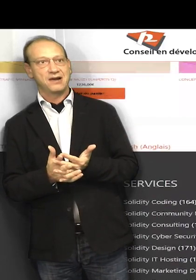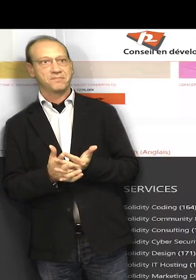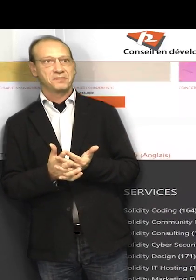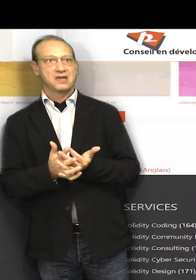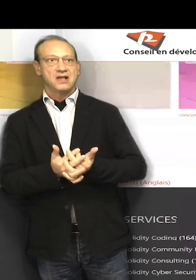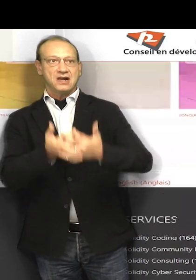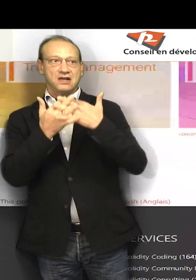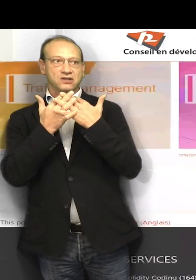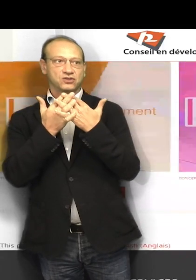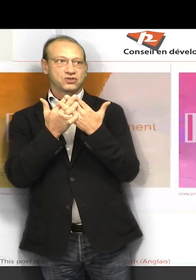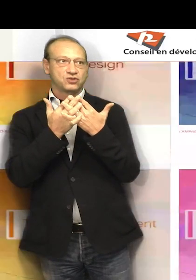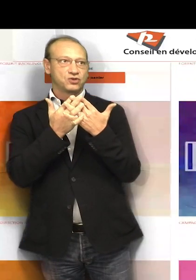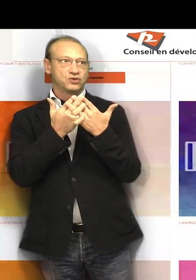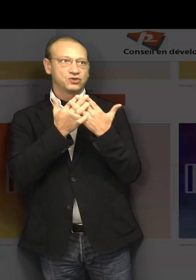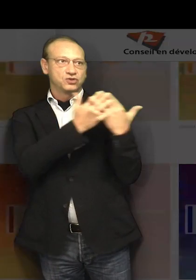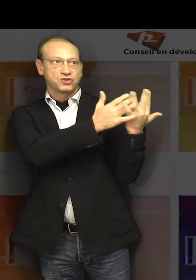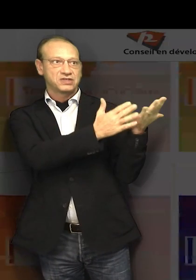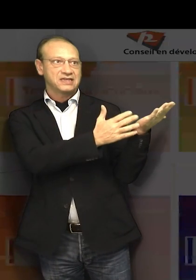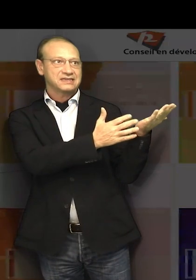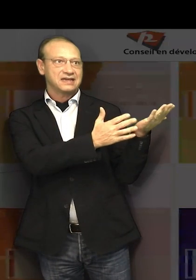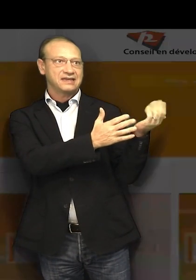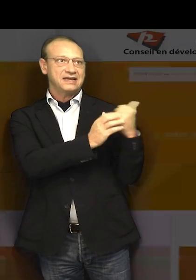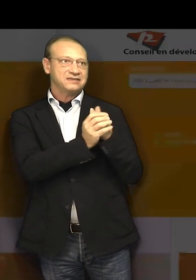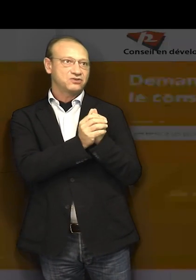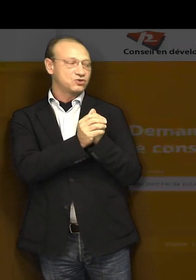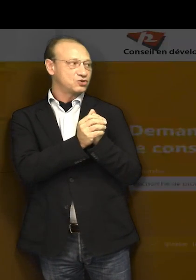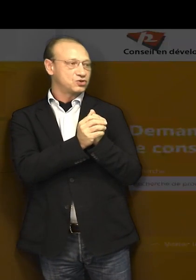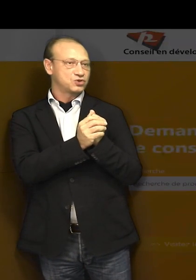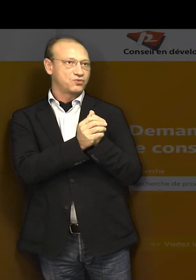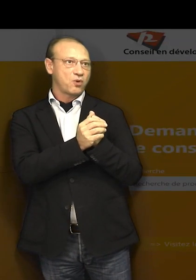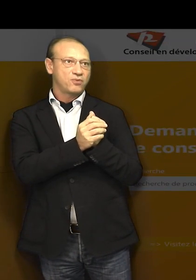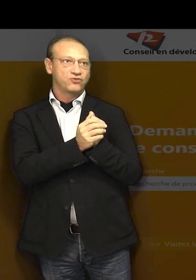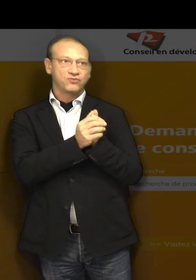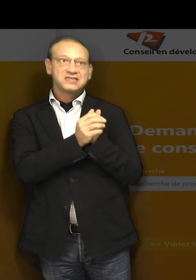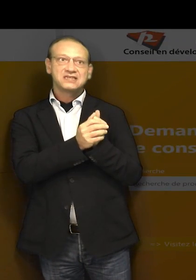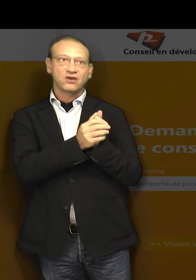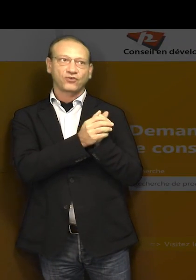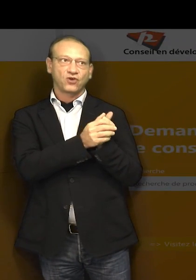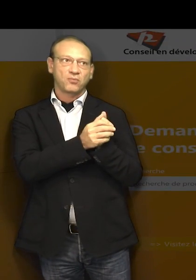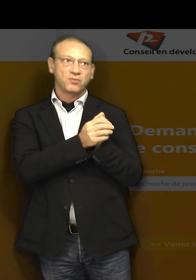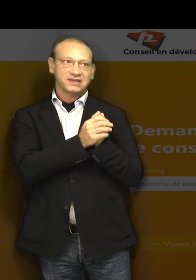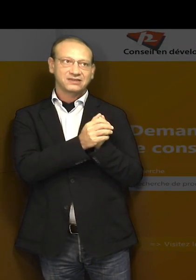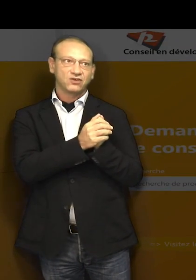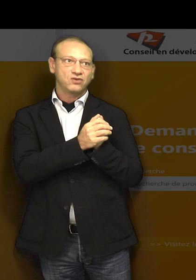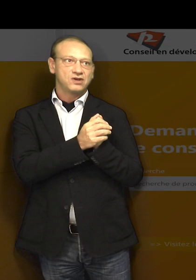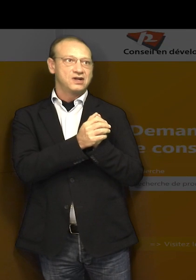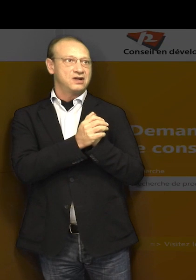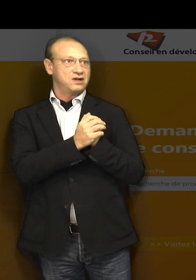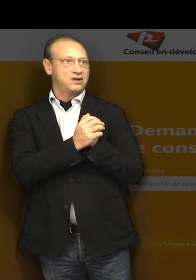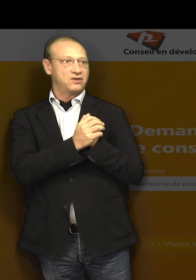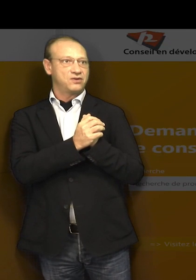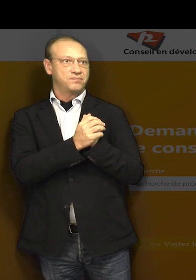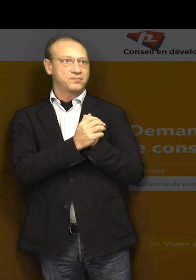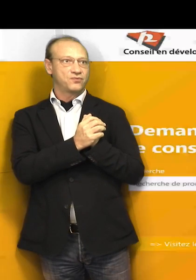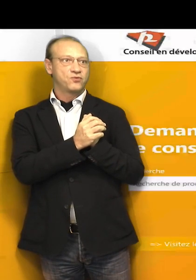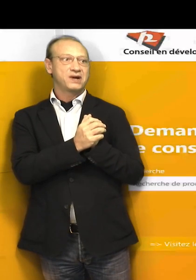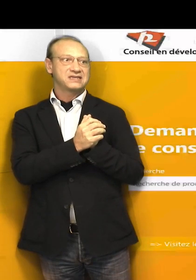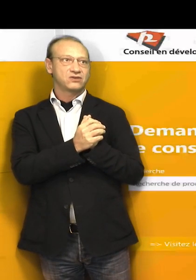to answer any questions you may have. Don't waste another day struggling with coding issues. Try Solidity